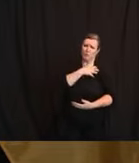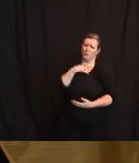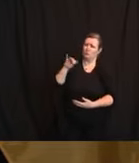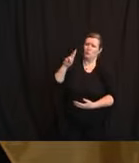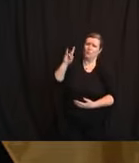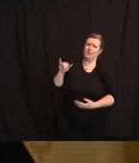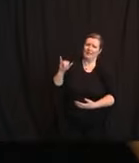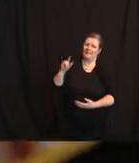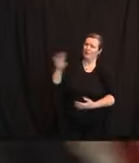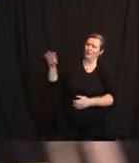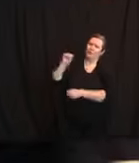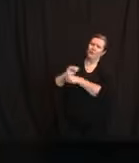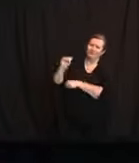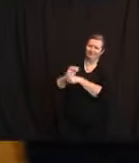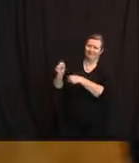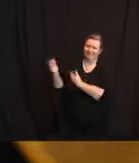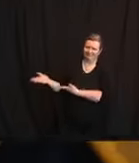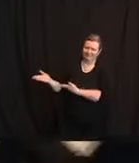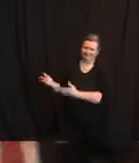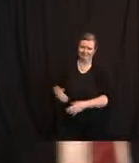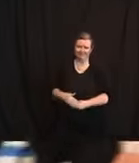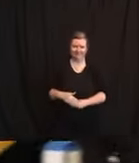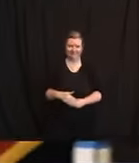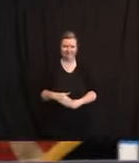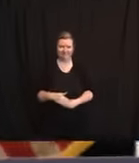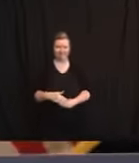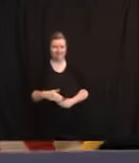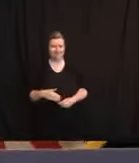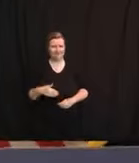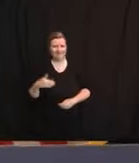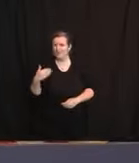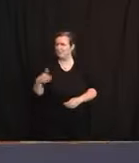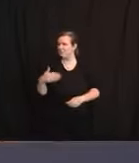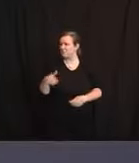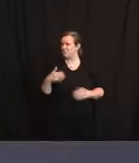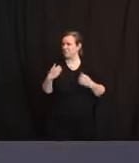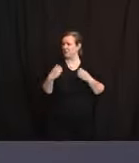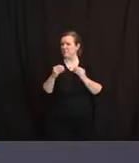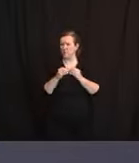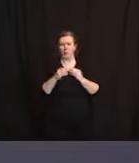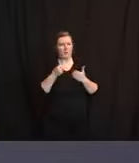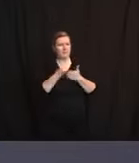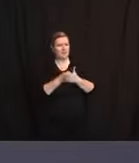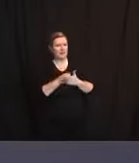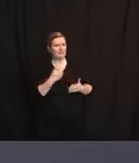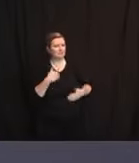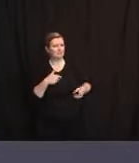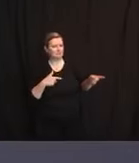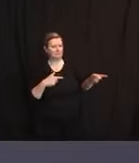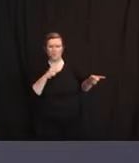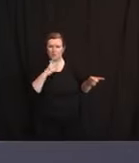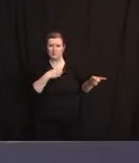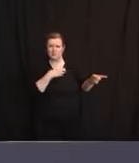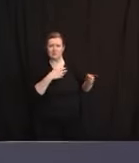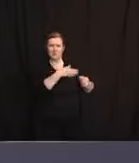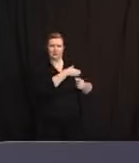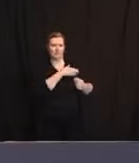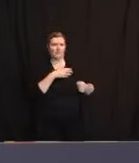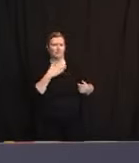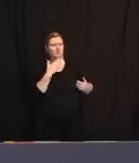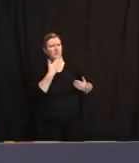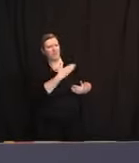Governor? That's far more impactful than anything I could say, that's for sure. Pat, thank you again to the OEM team, to